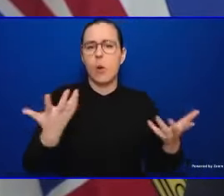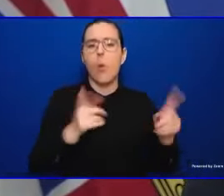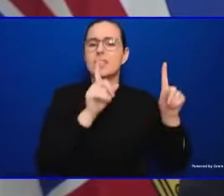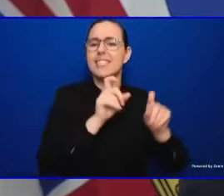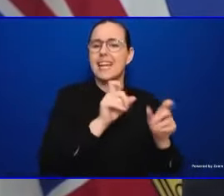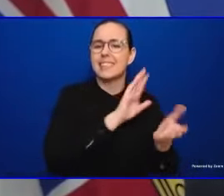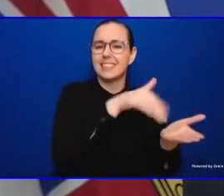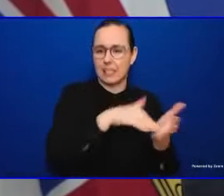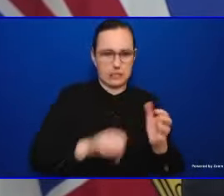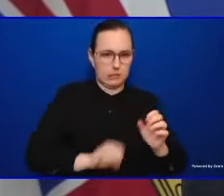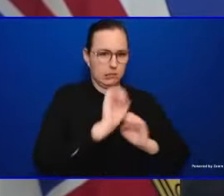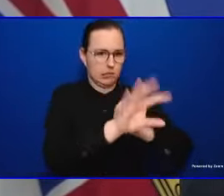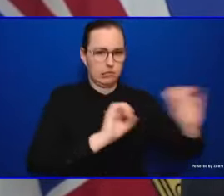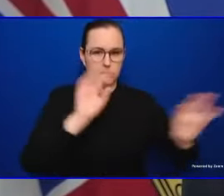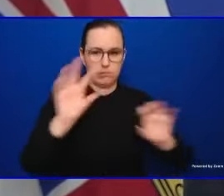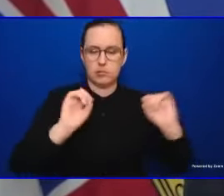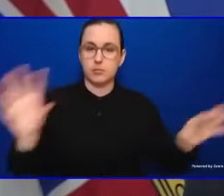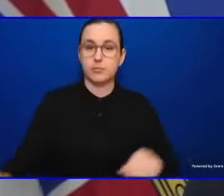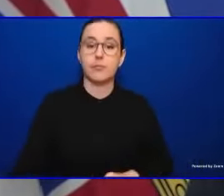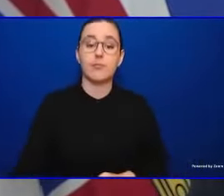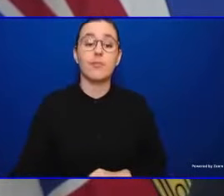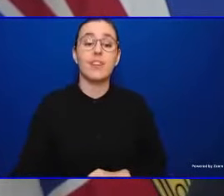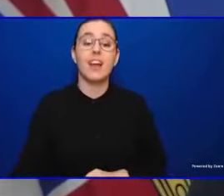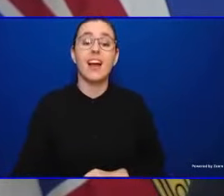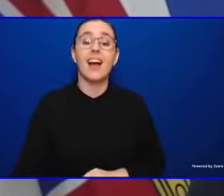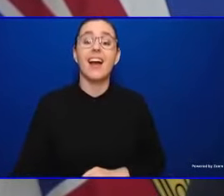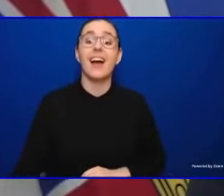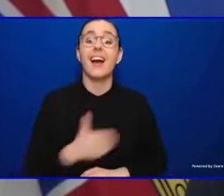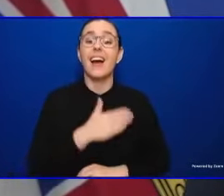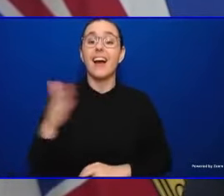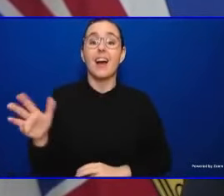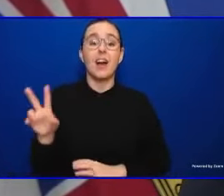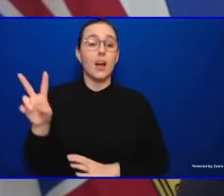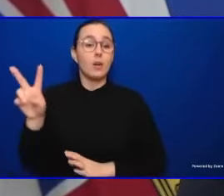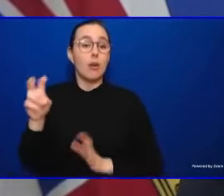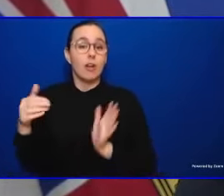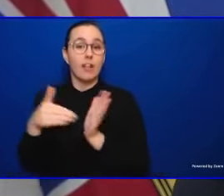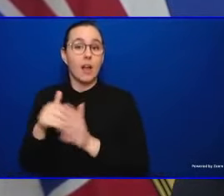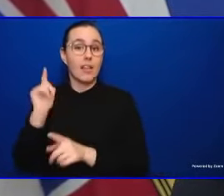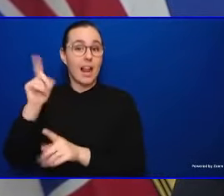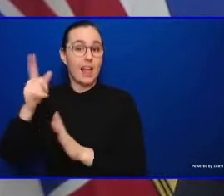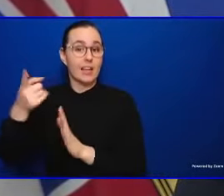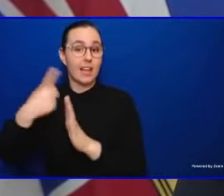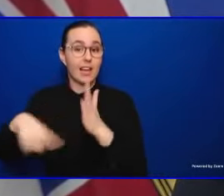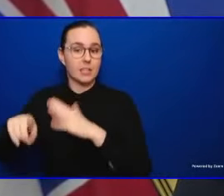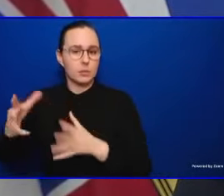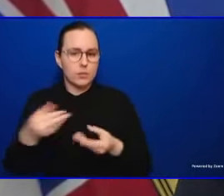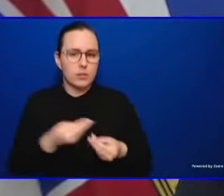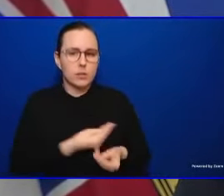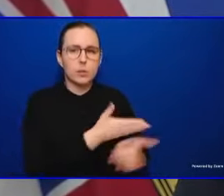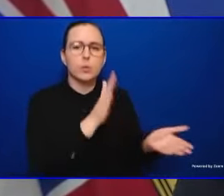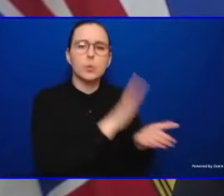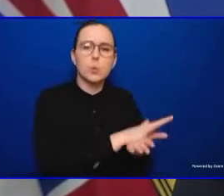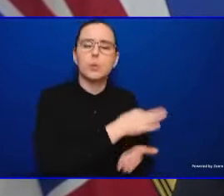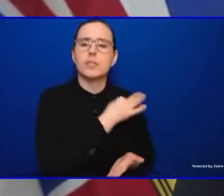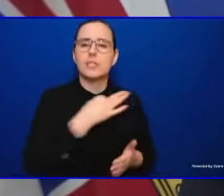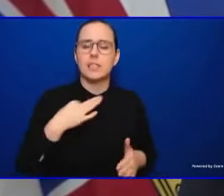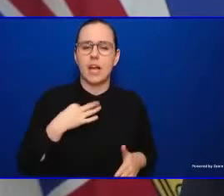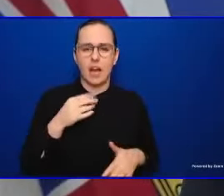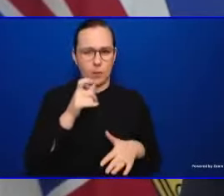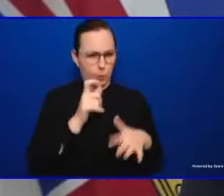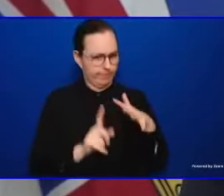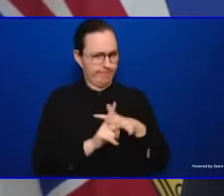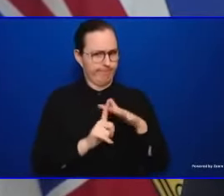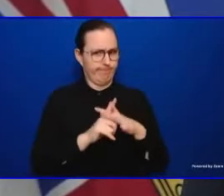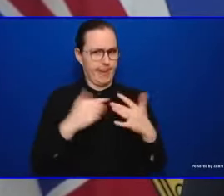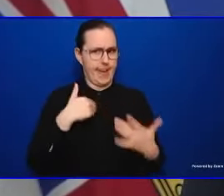spoke to reinforced safety measures in place for schools. I can add that the Ministries of Health and Education will work with the BC CDC and school districts